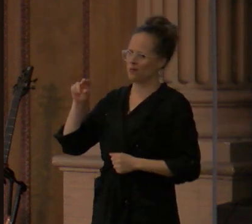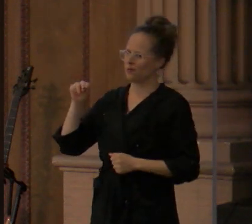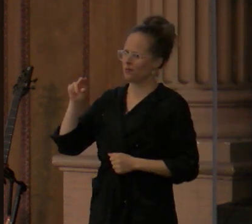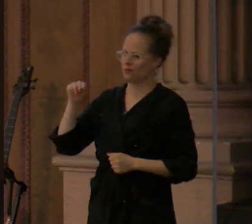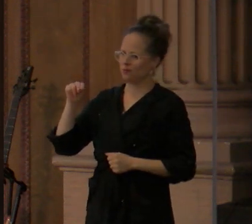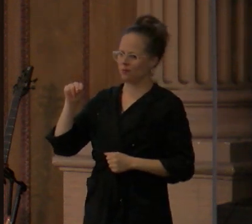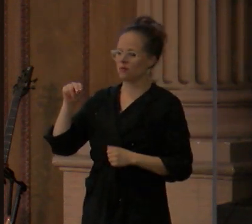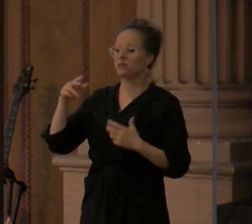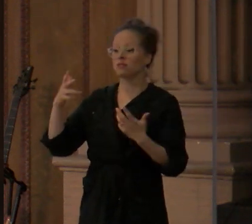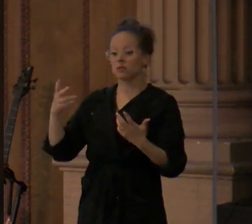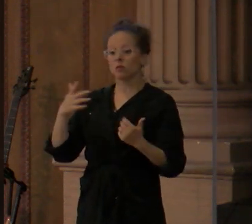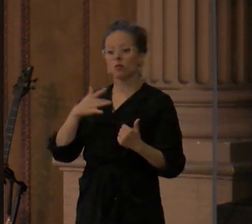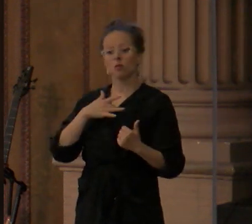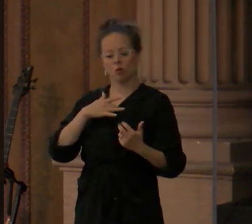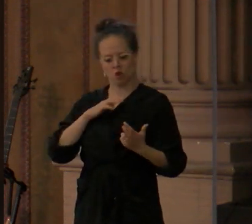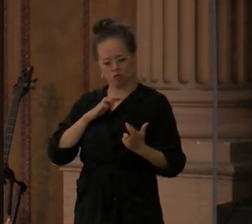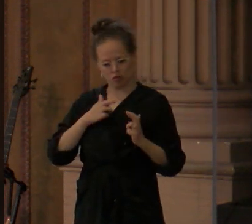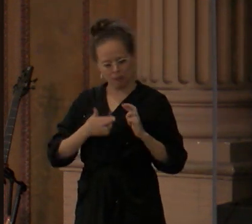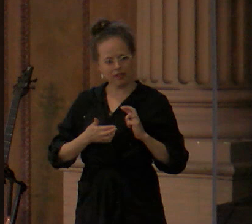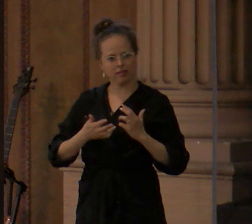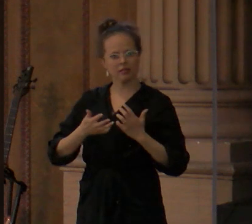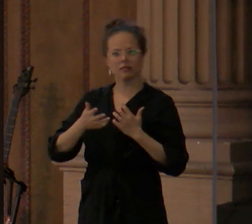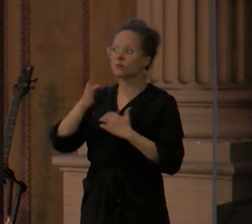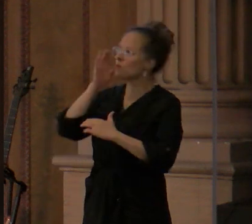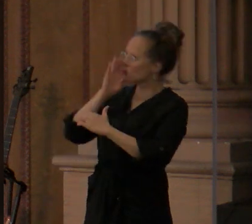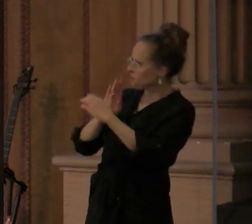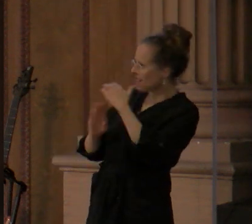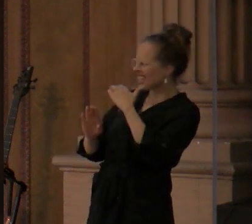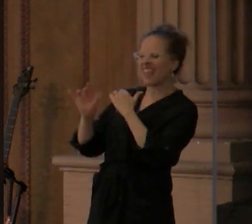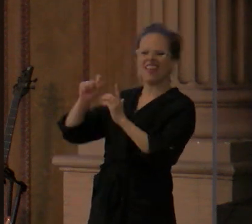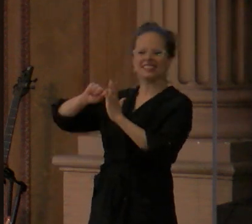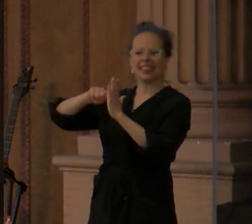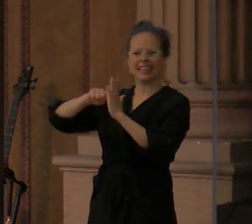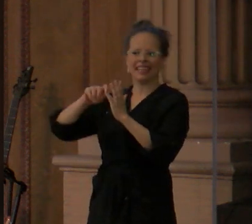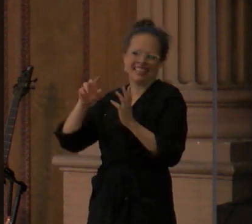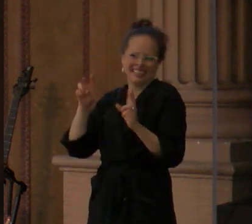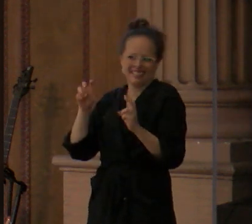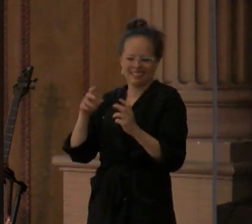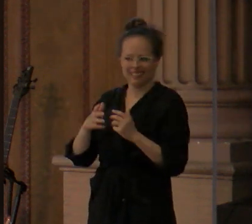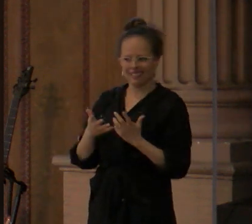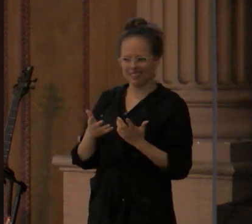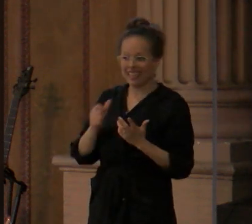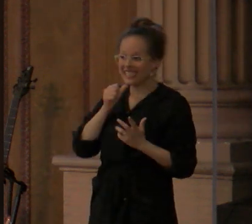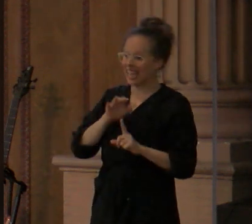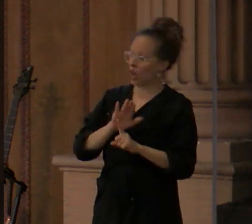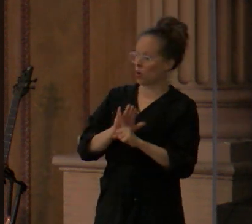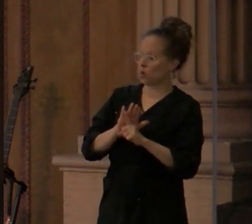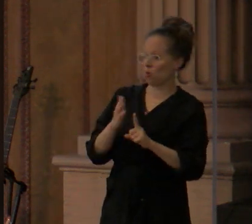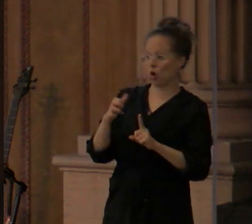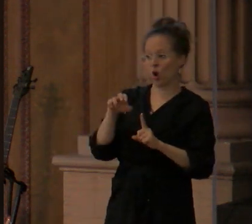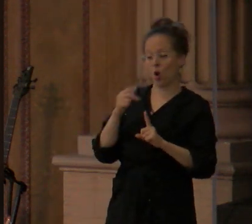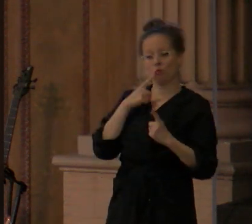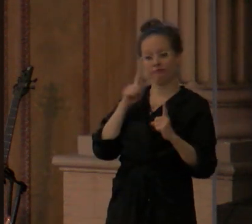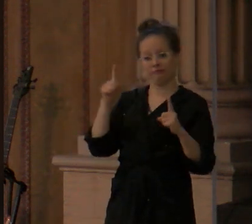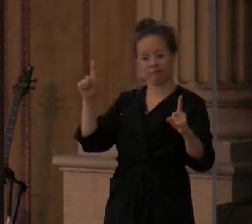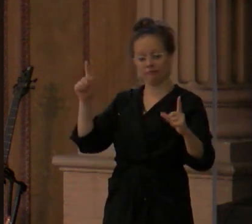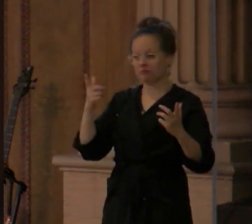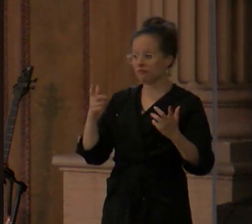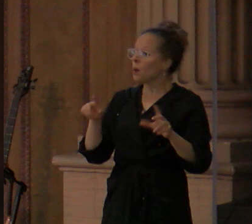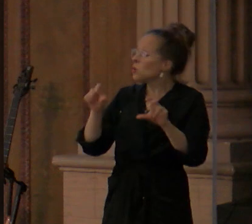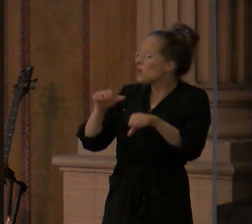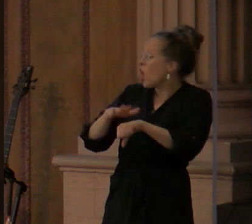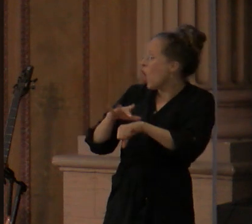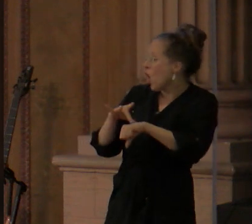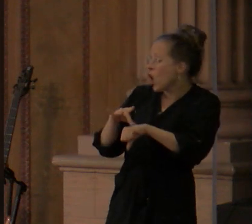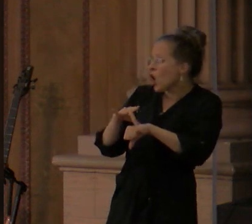So repentance and humility, those are the door to the kingdom of God. Not your own achievements. You can open an awful lot of doors on earth